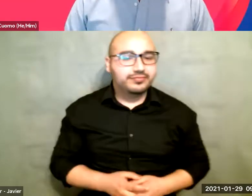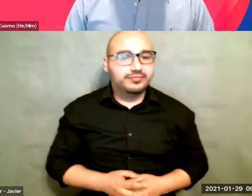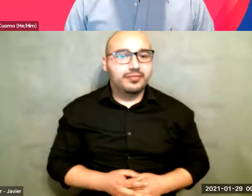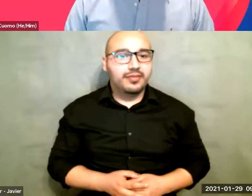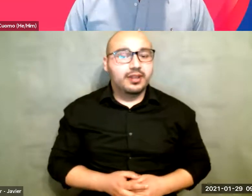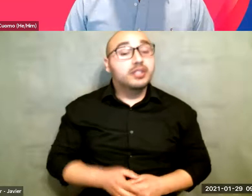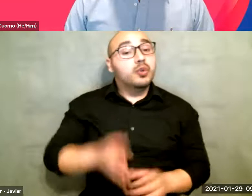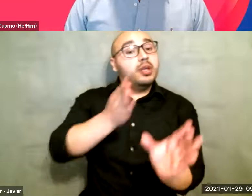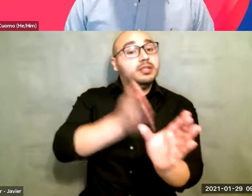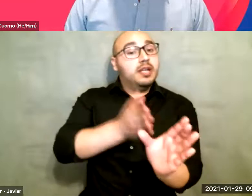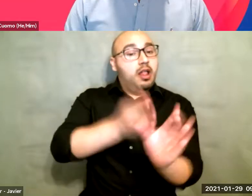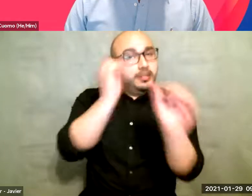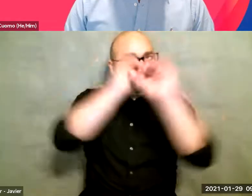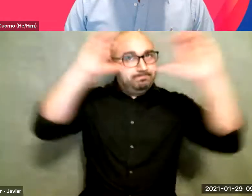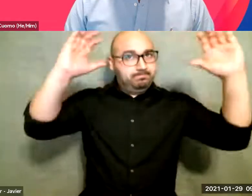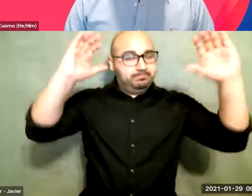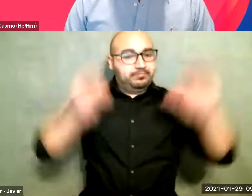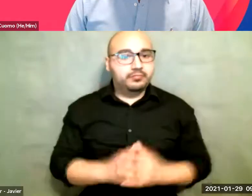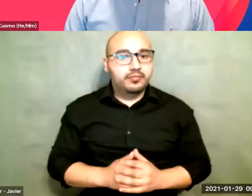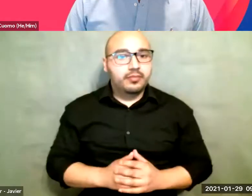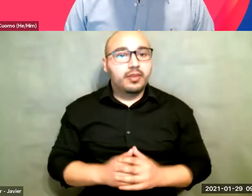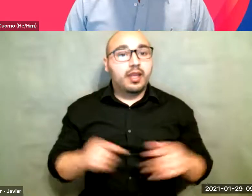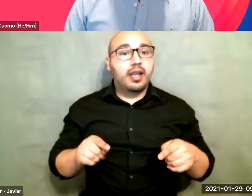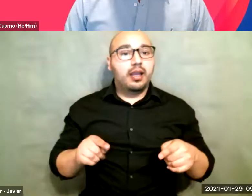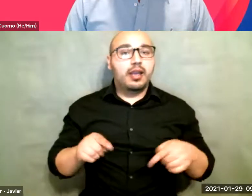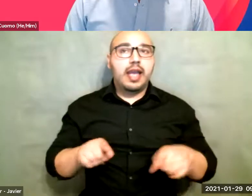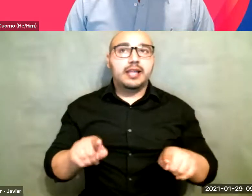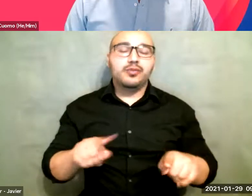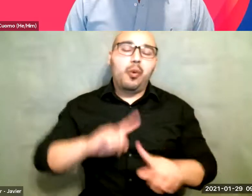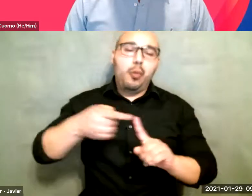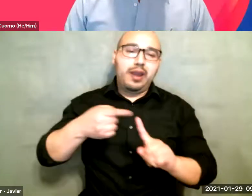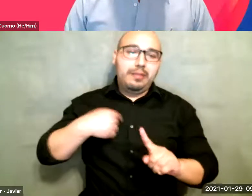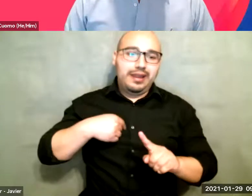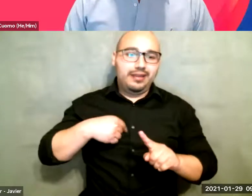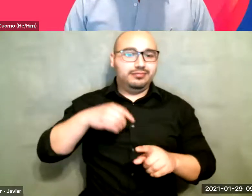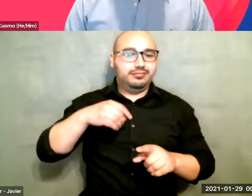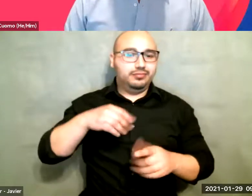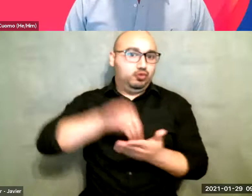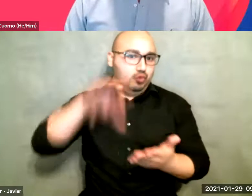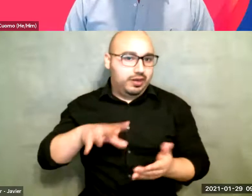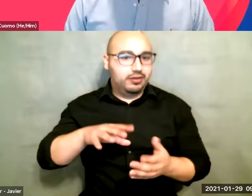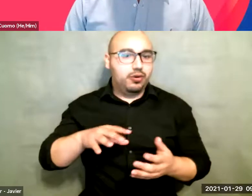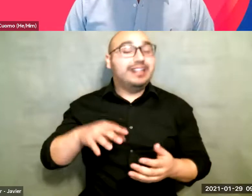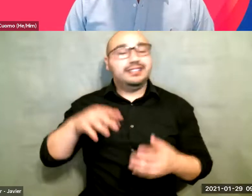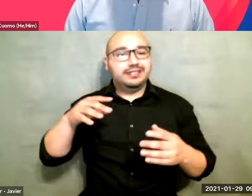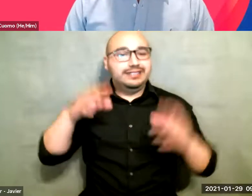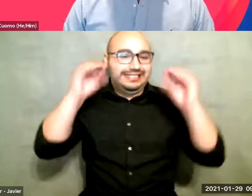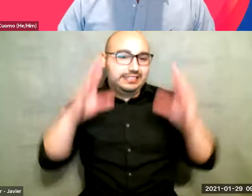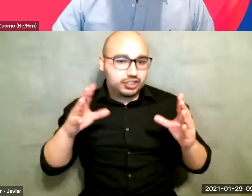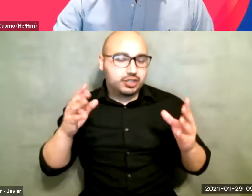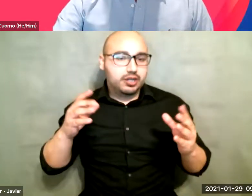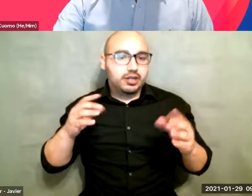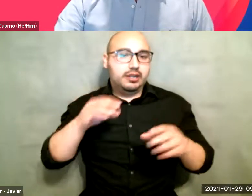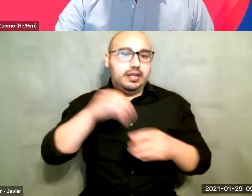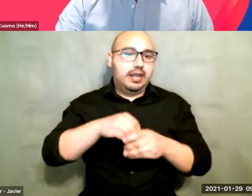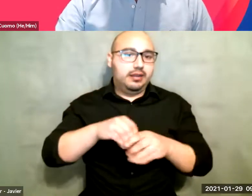of psychology, right? So when I was in the classroom teaching psychology, part of it